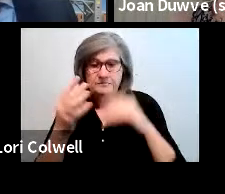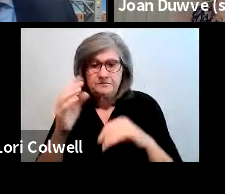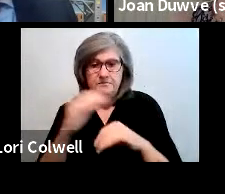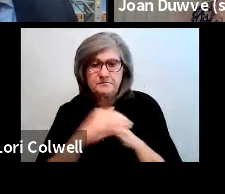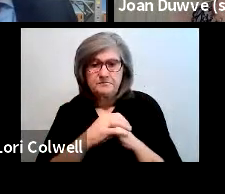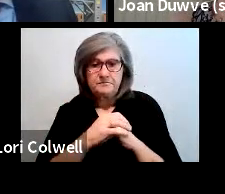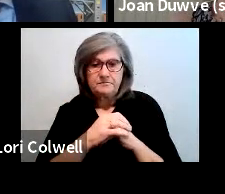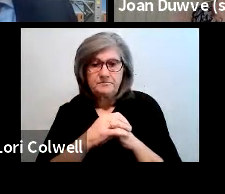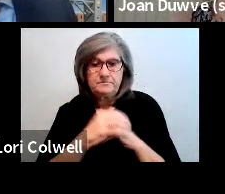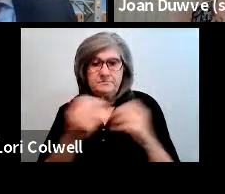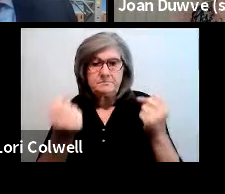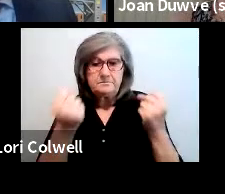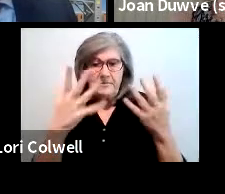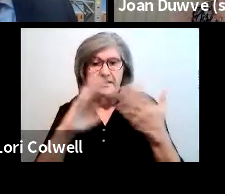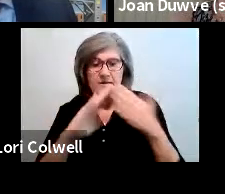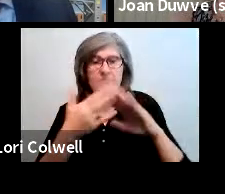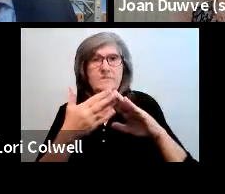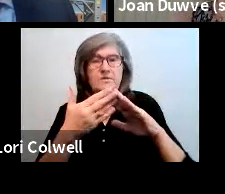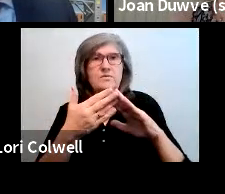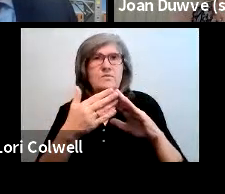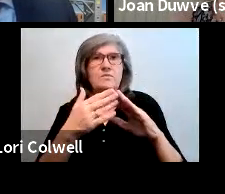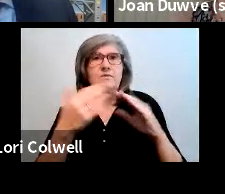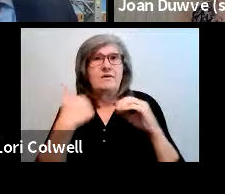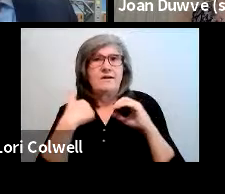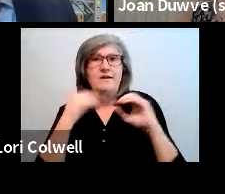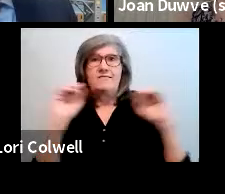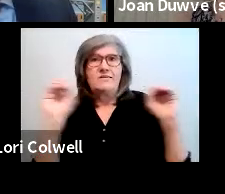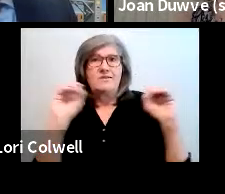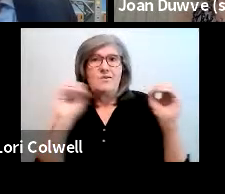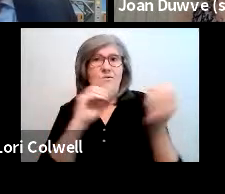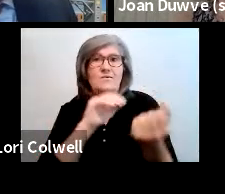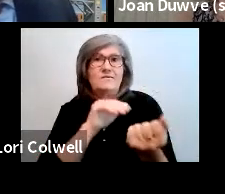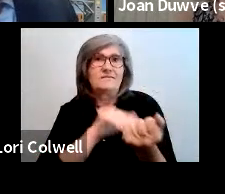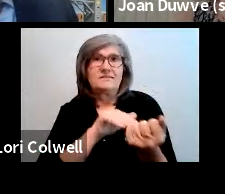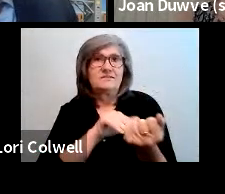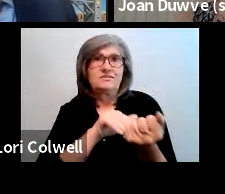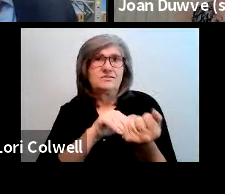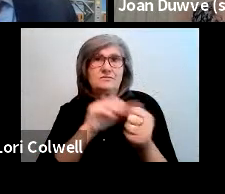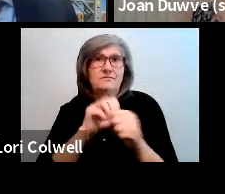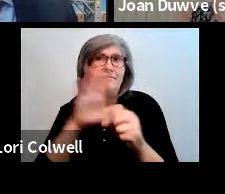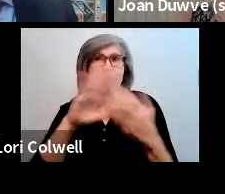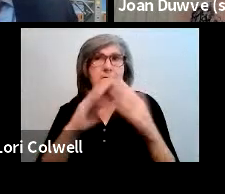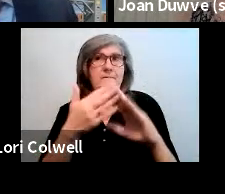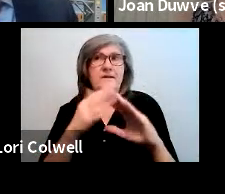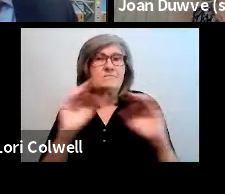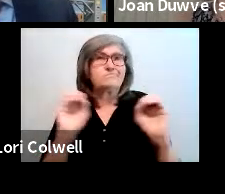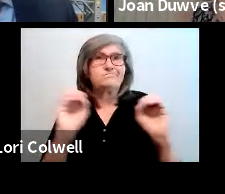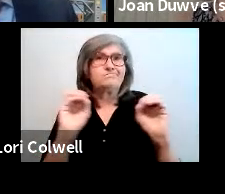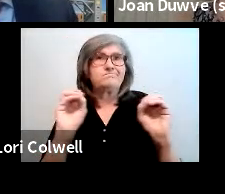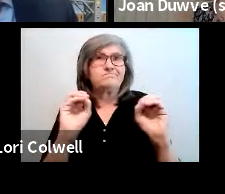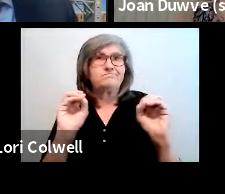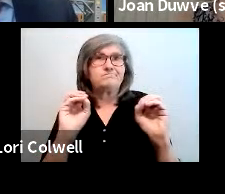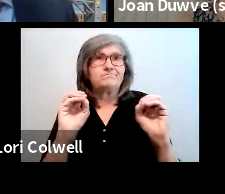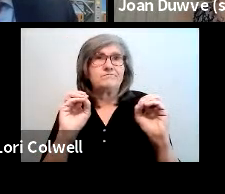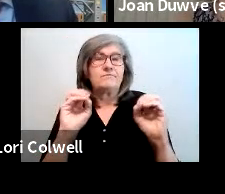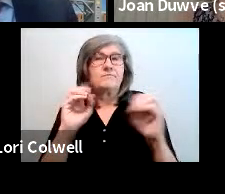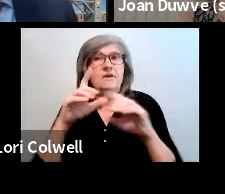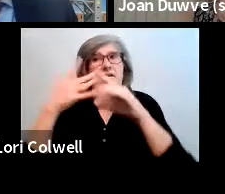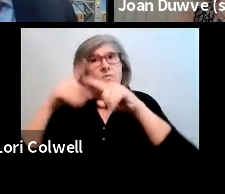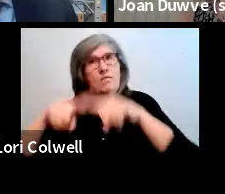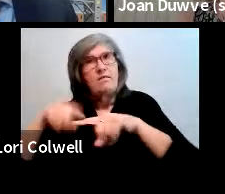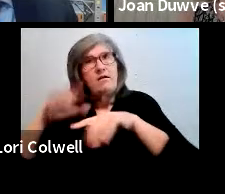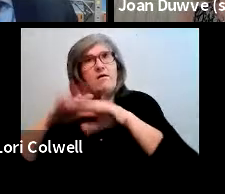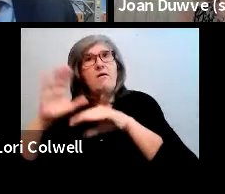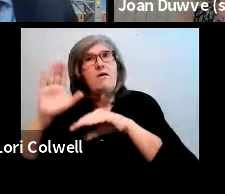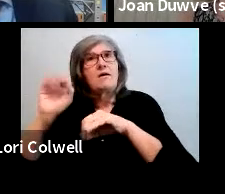there's many communities that don't have any physicians in that community. So they're relying on county health officers. And as